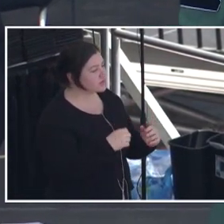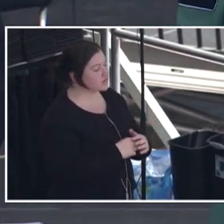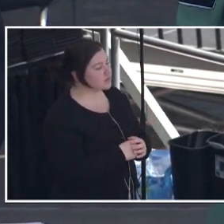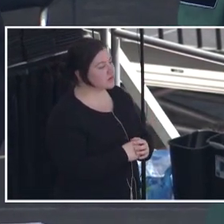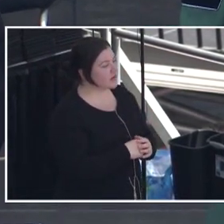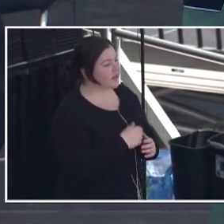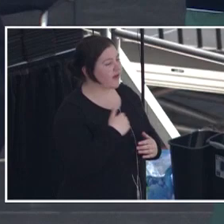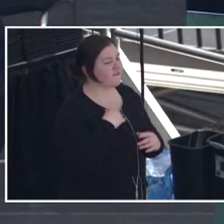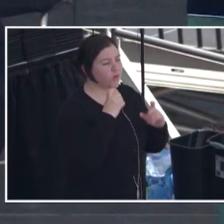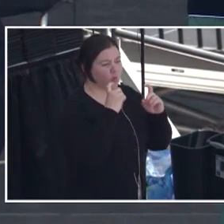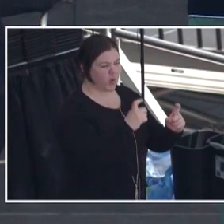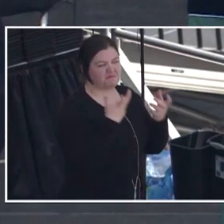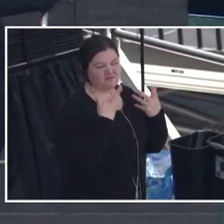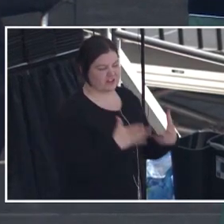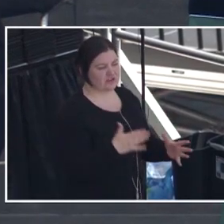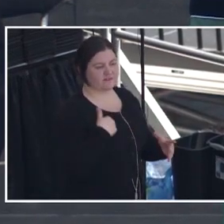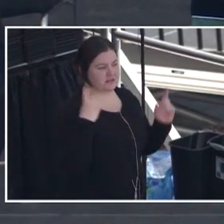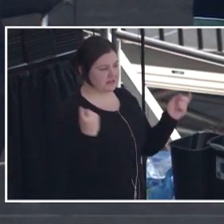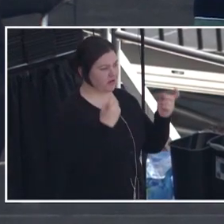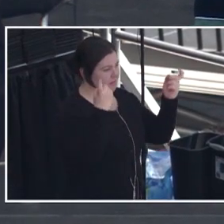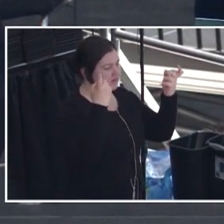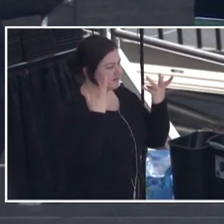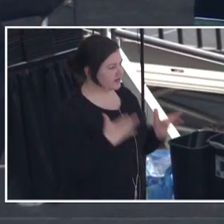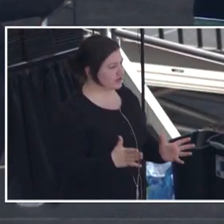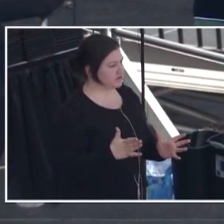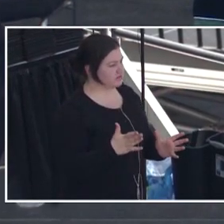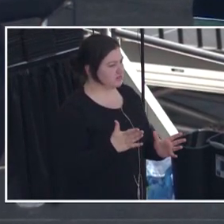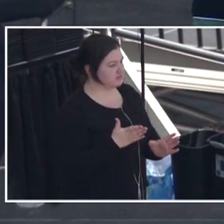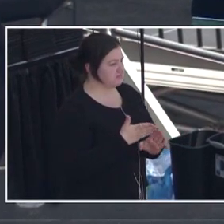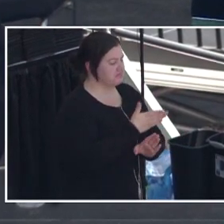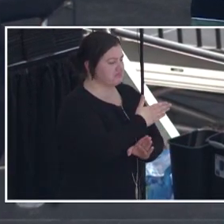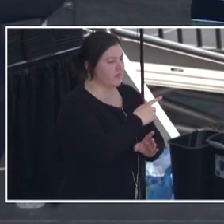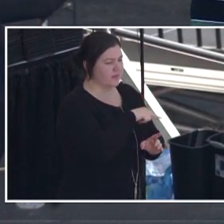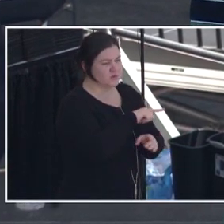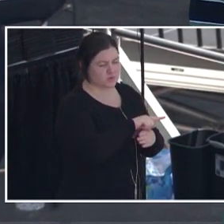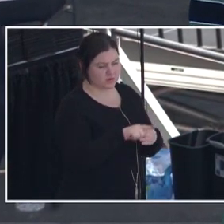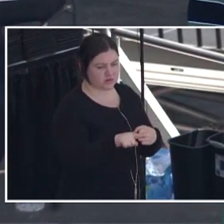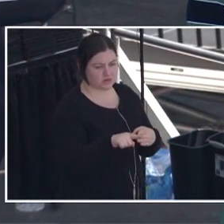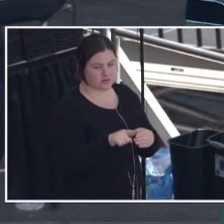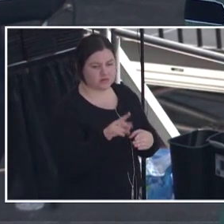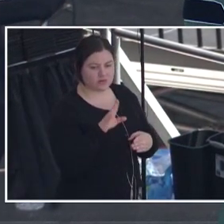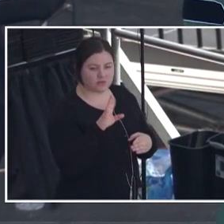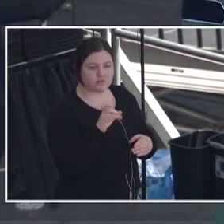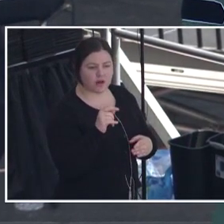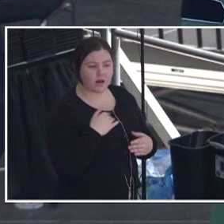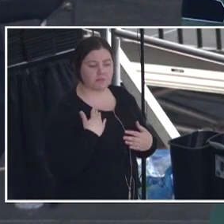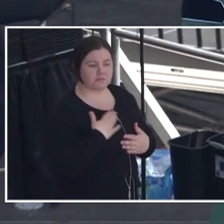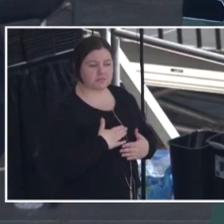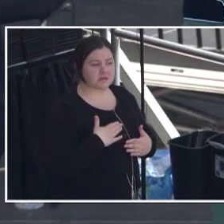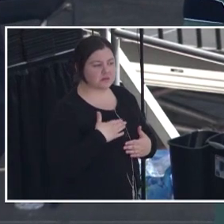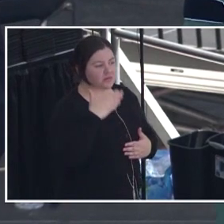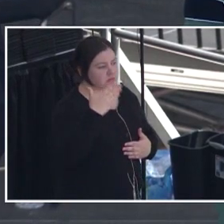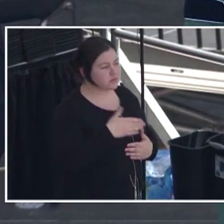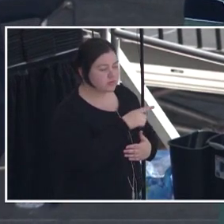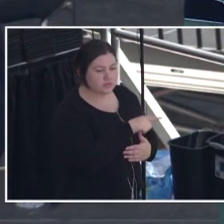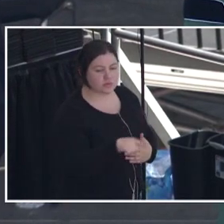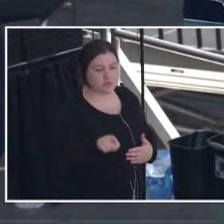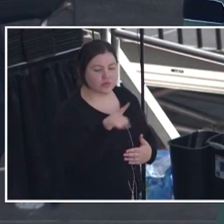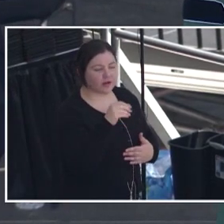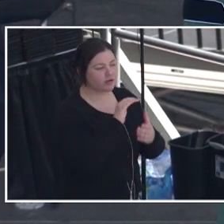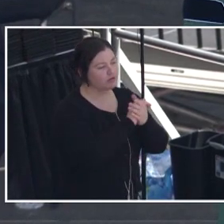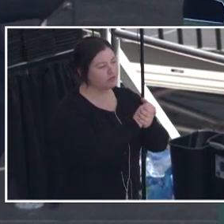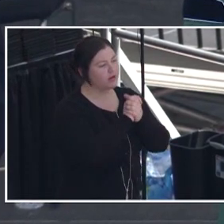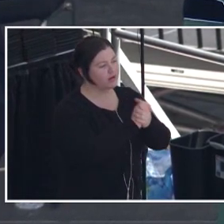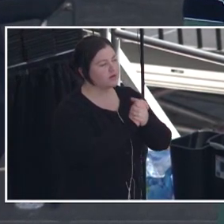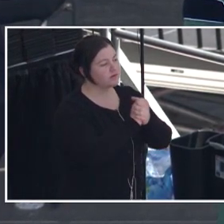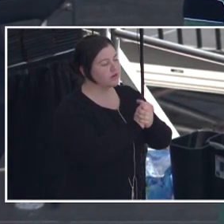award ceremonies earlier this week. I am pleased to introduce and congratulate